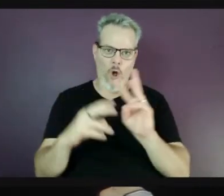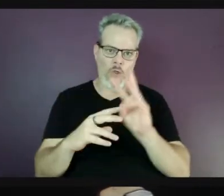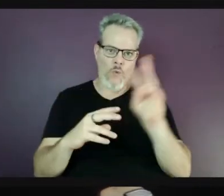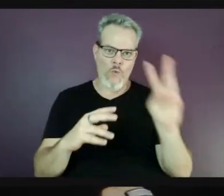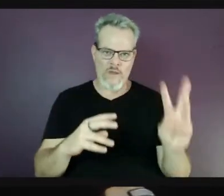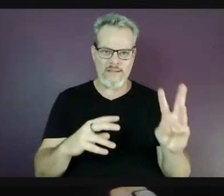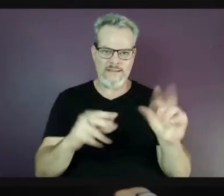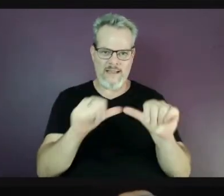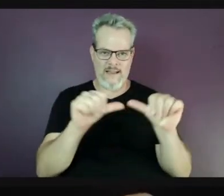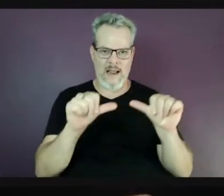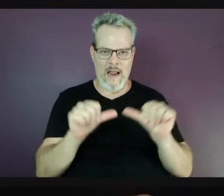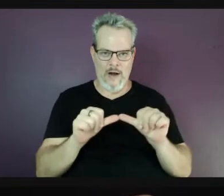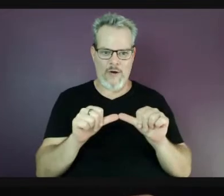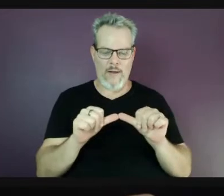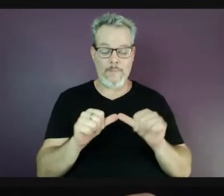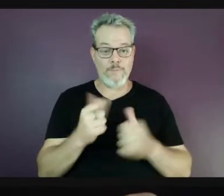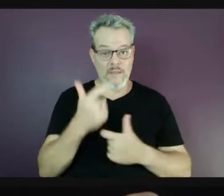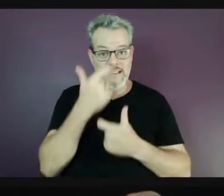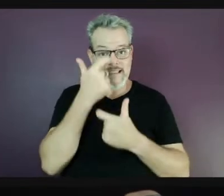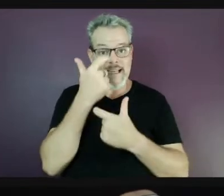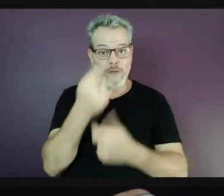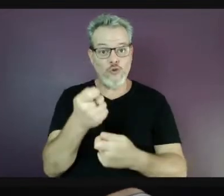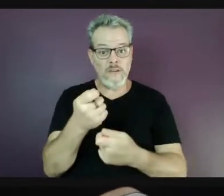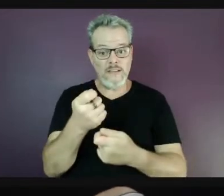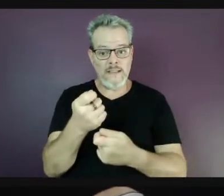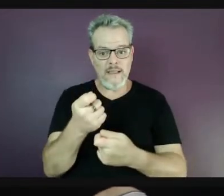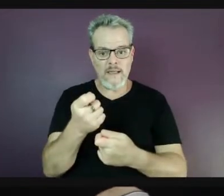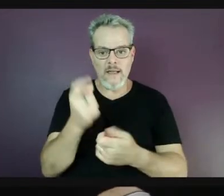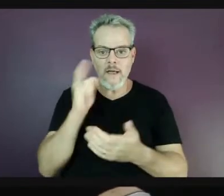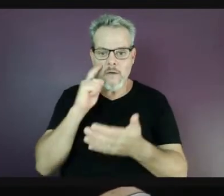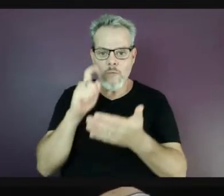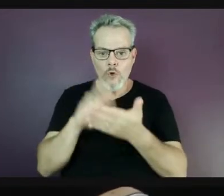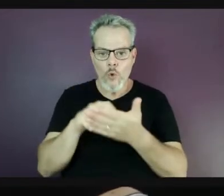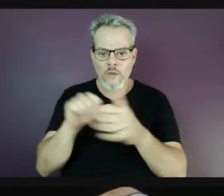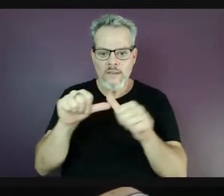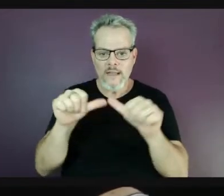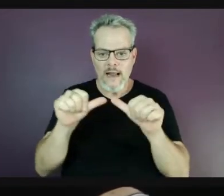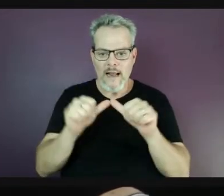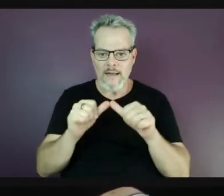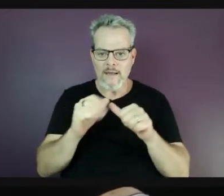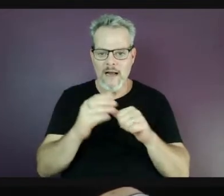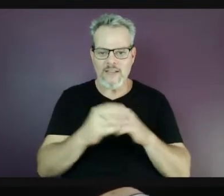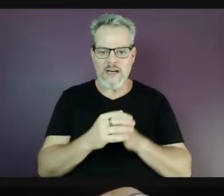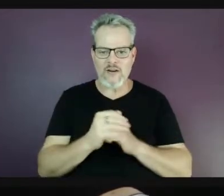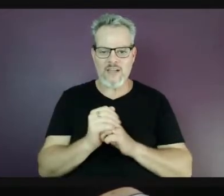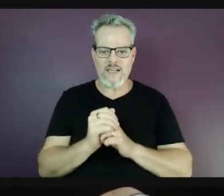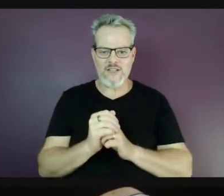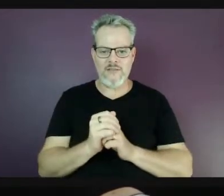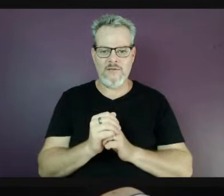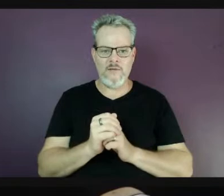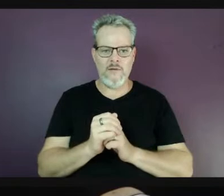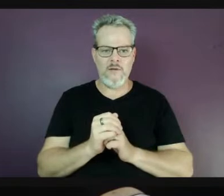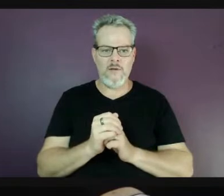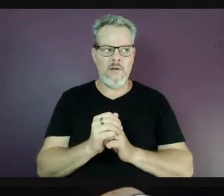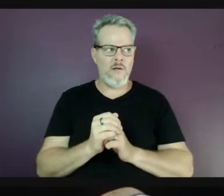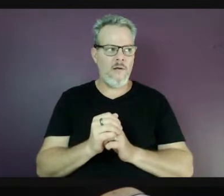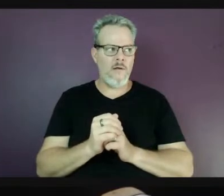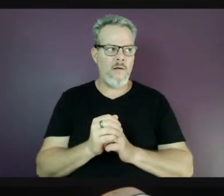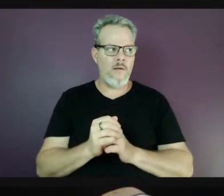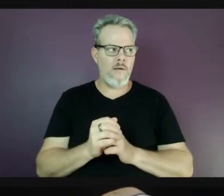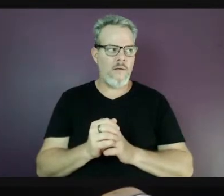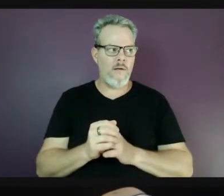up, which is interesting if we note the cross-section that we showed last week as well. Here are those